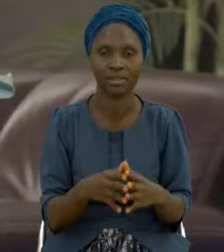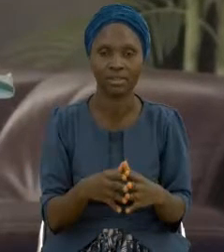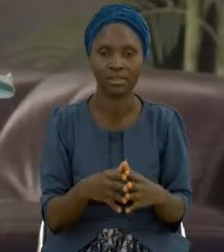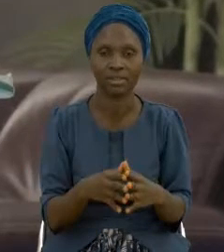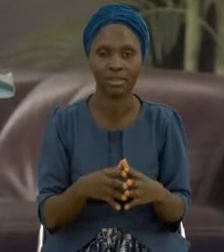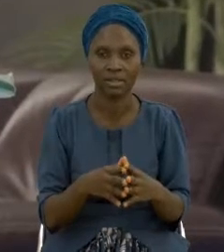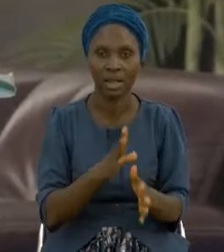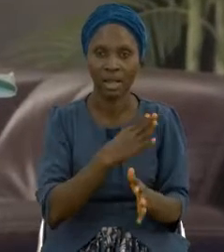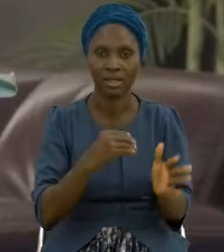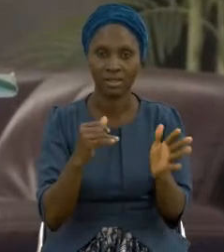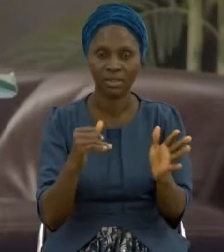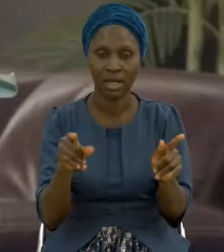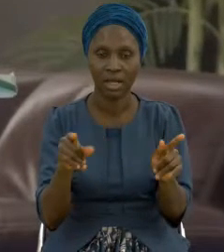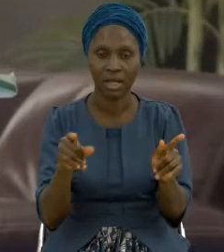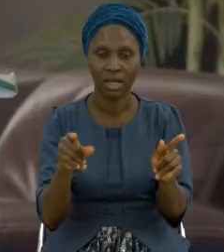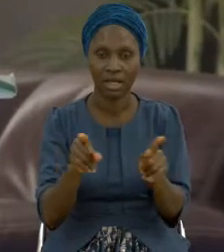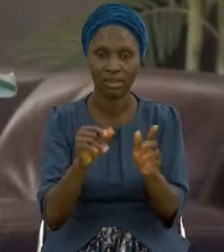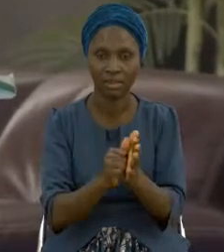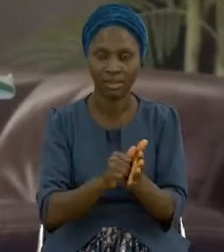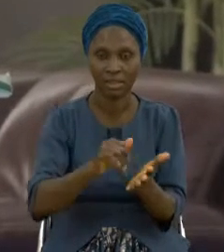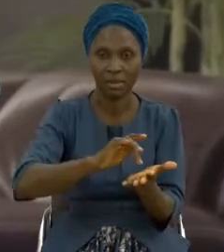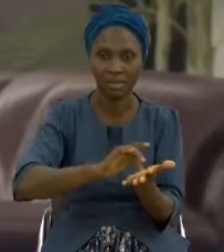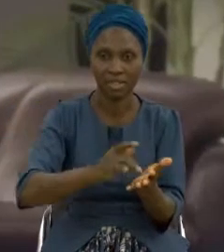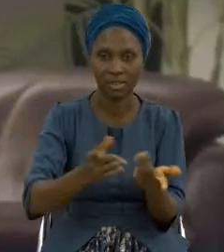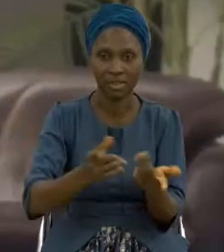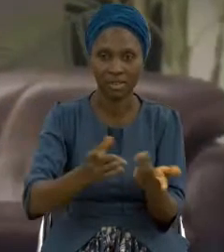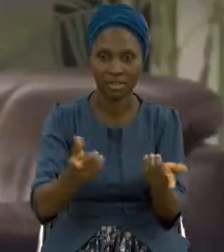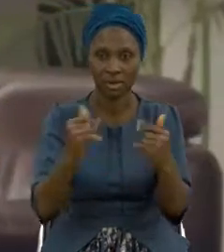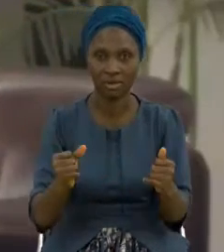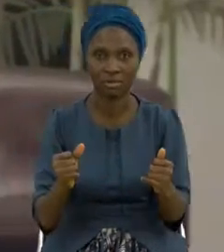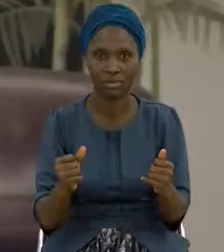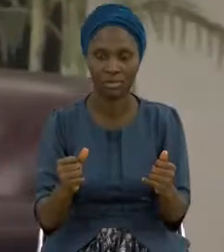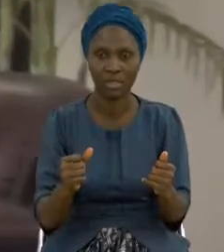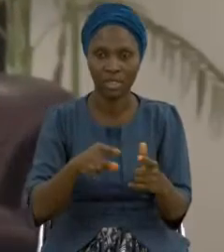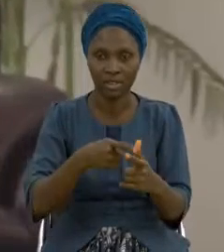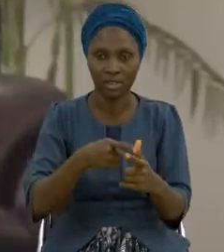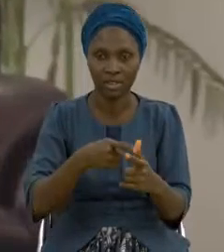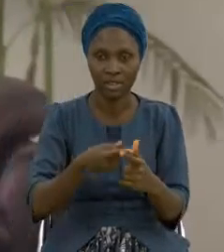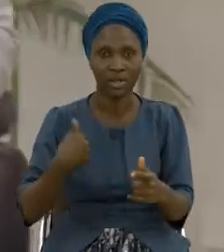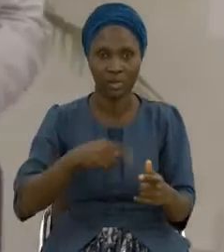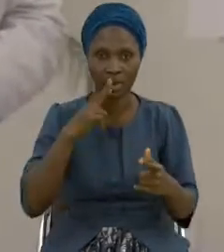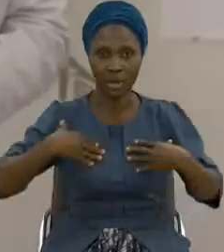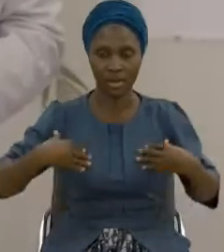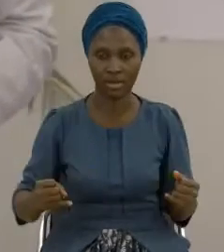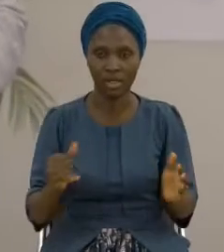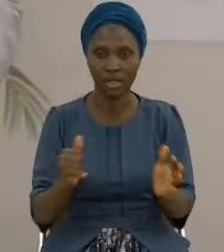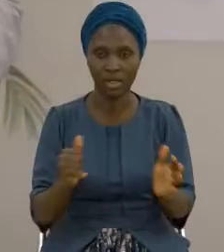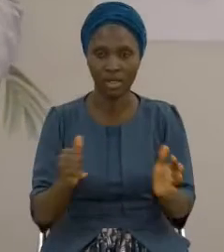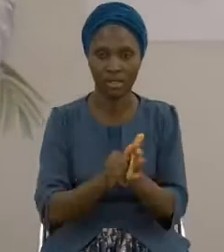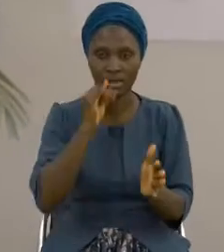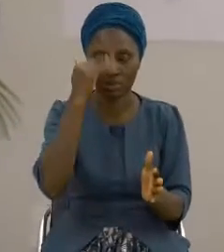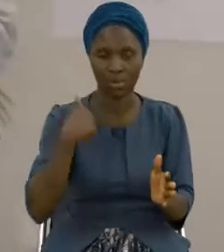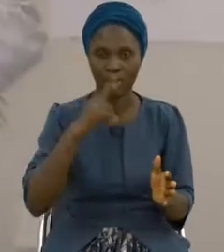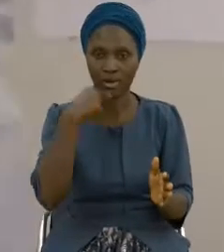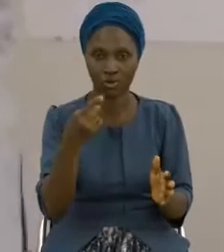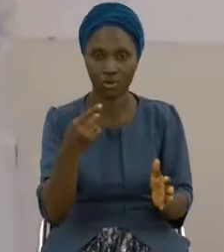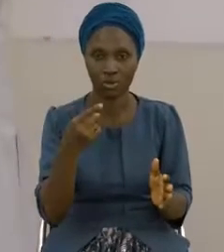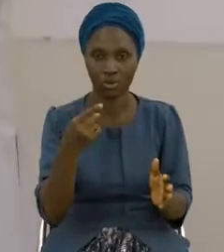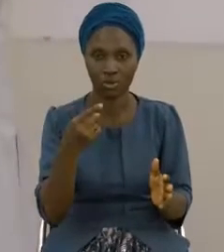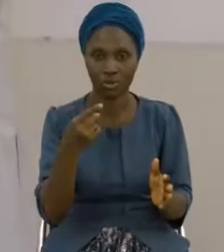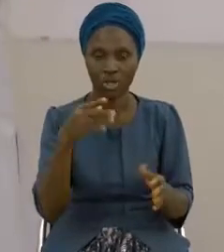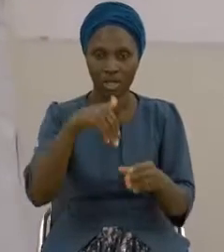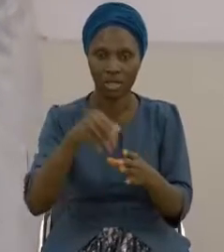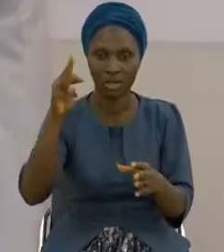then we're healed. That's why we're told in Matthew chapter 8, reading from verse 8, and